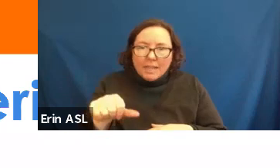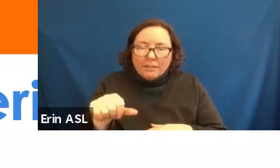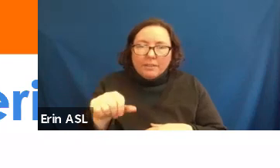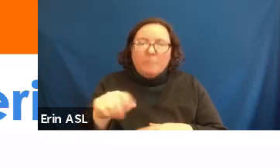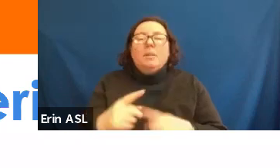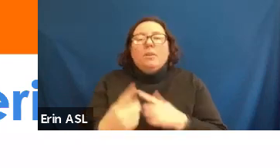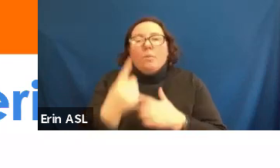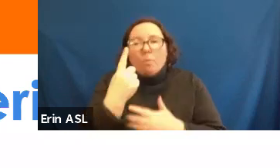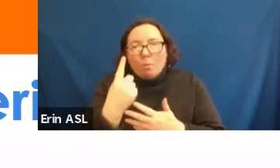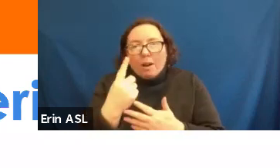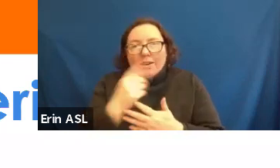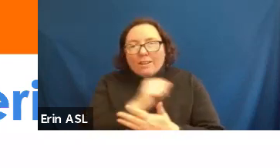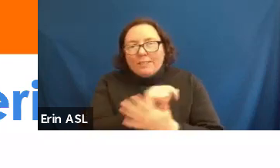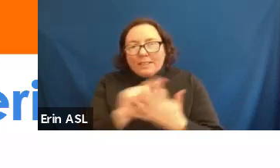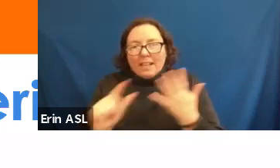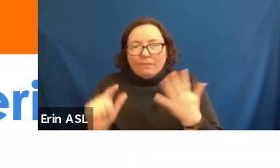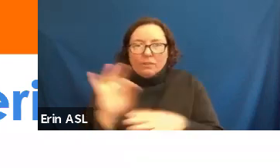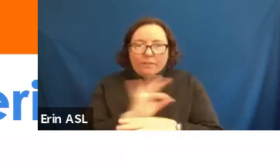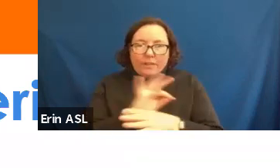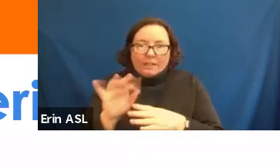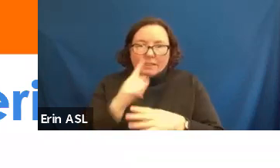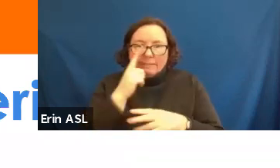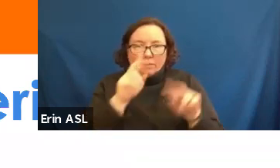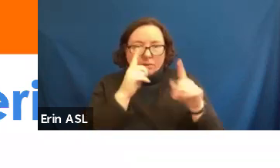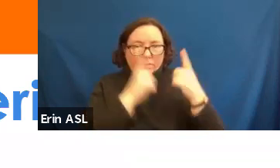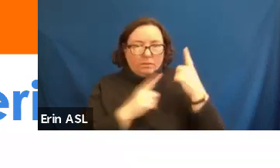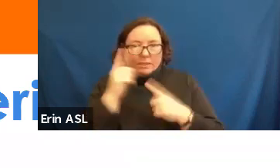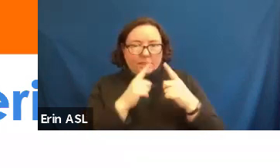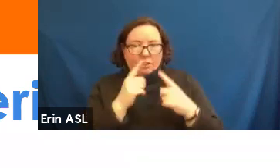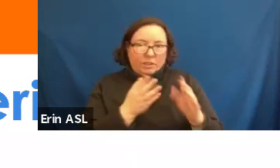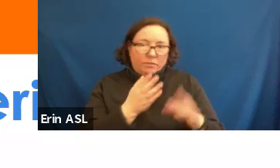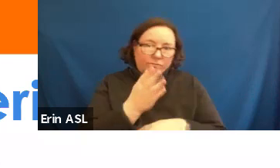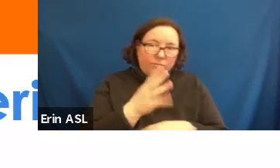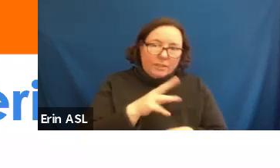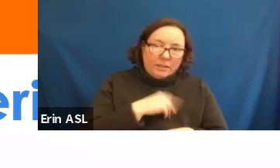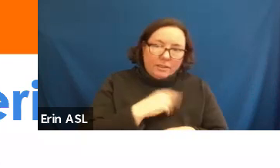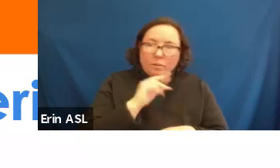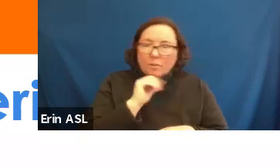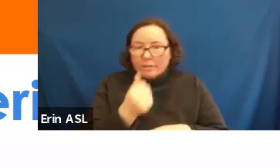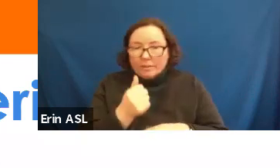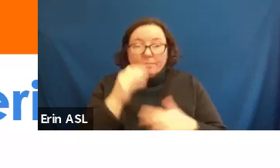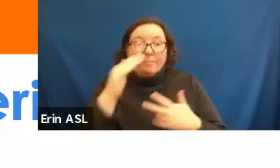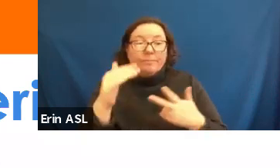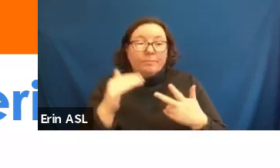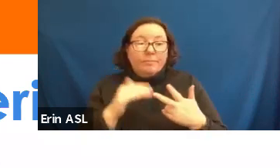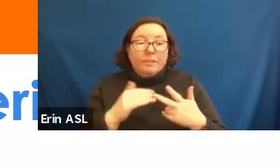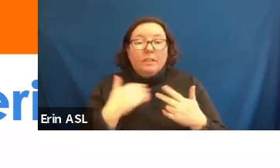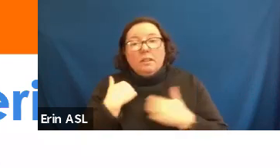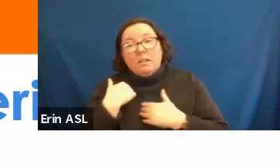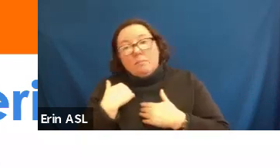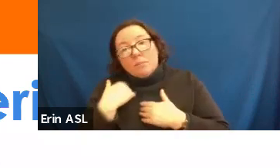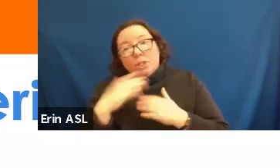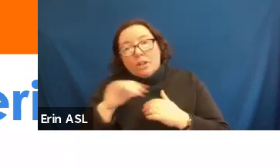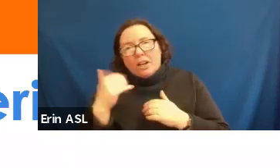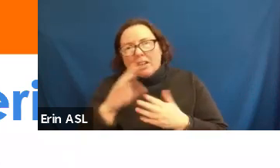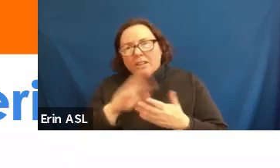the sole factor for admission. Three, the policy minimizes any undue burden on other